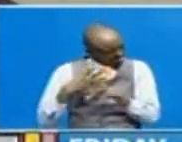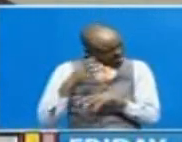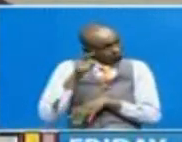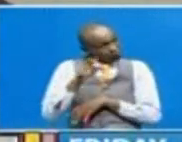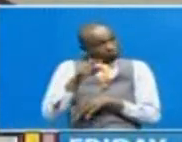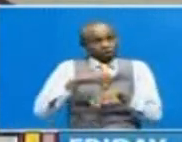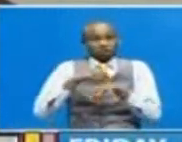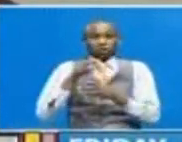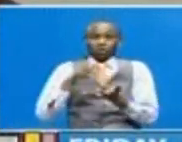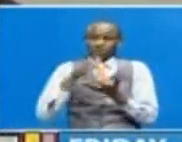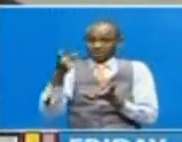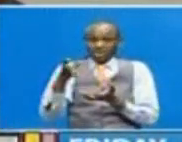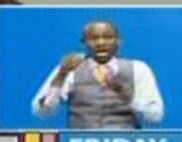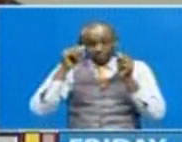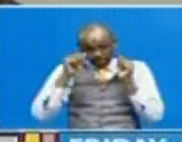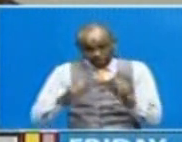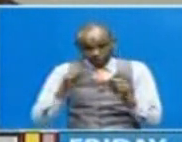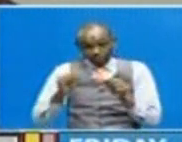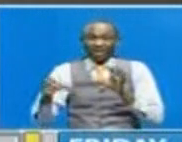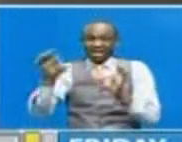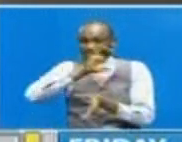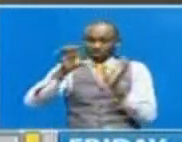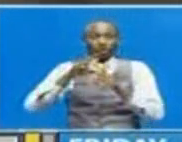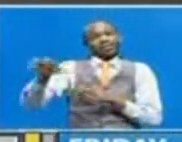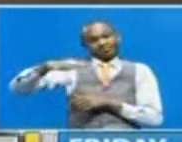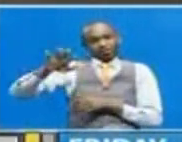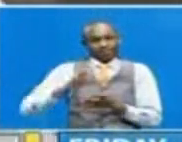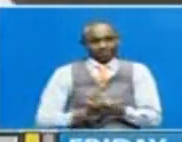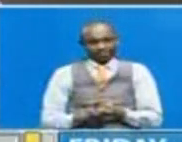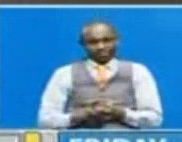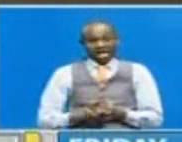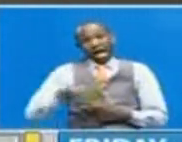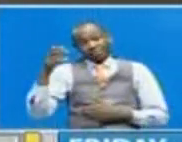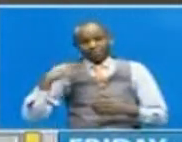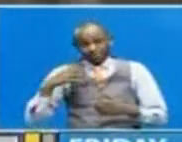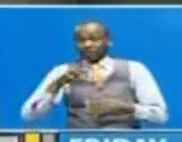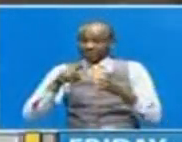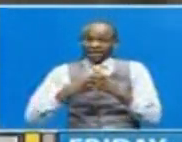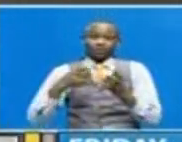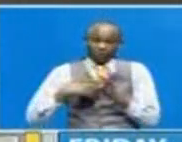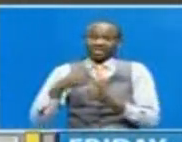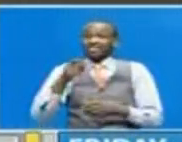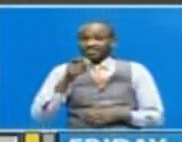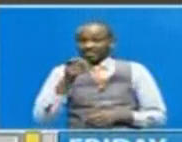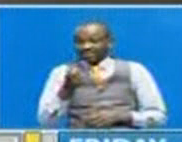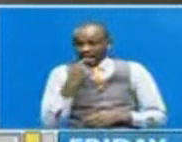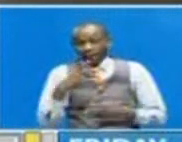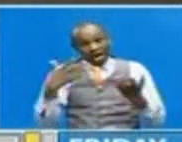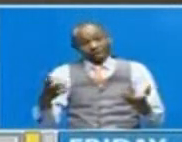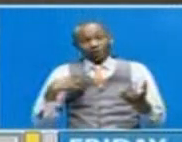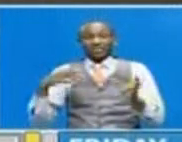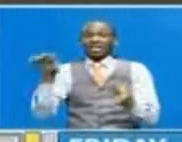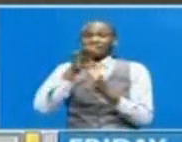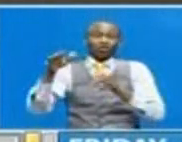to the condition or even chemicals in the environment. There are some which are triggered by drugs. Others are triggered by chemicals in the